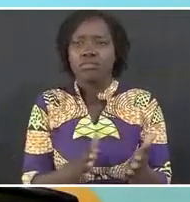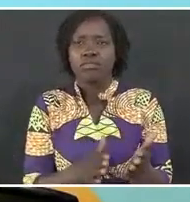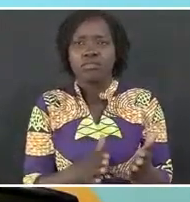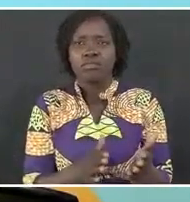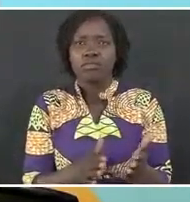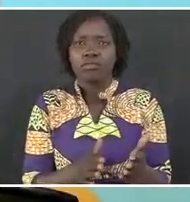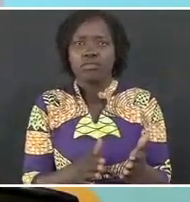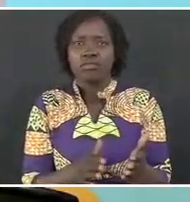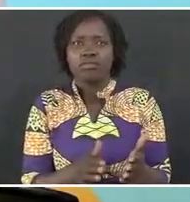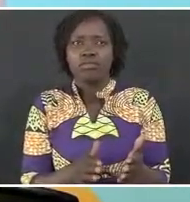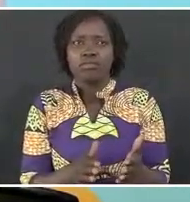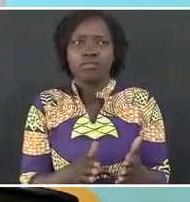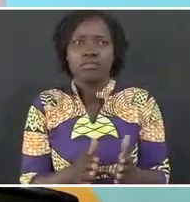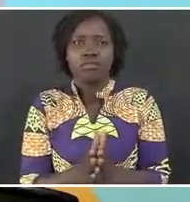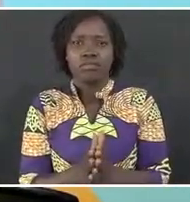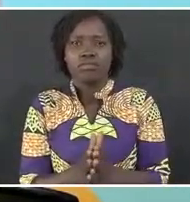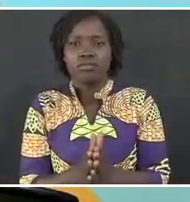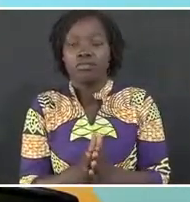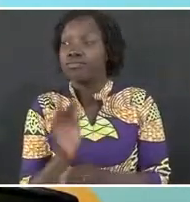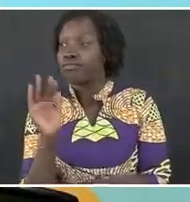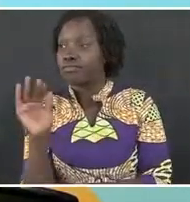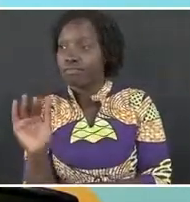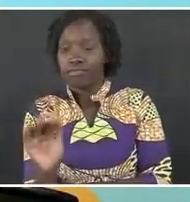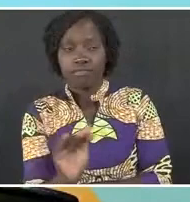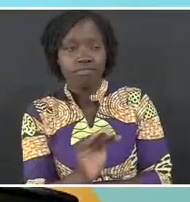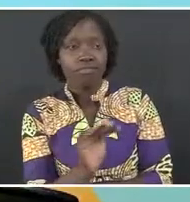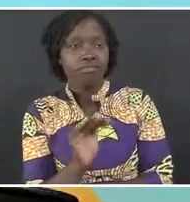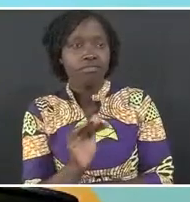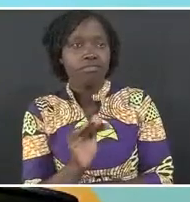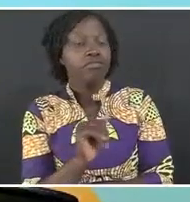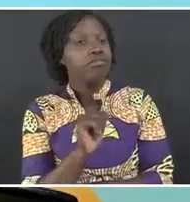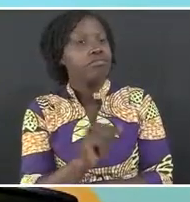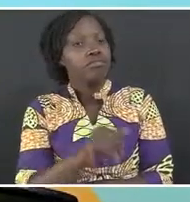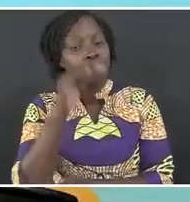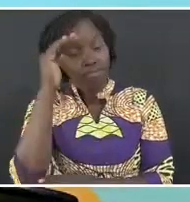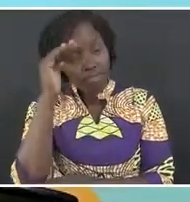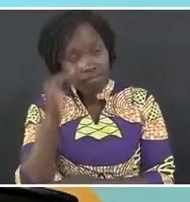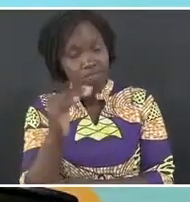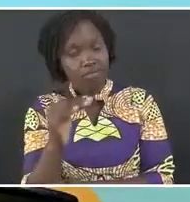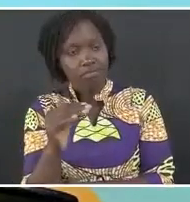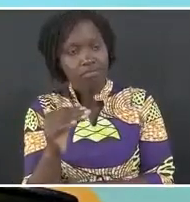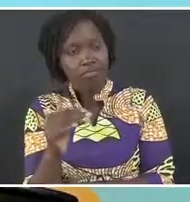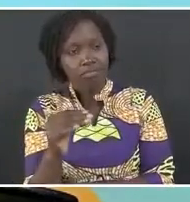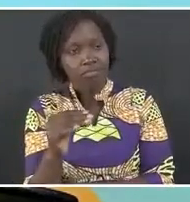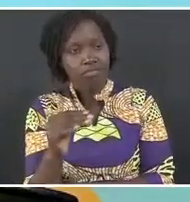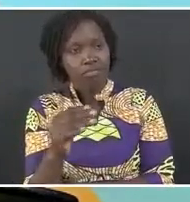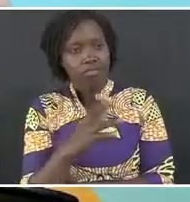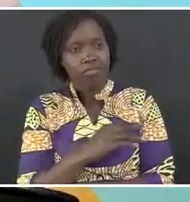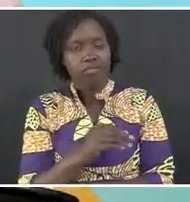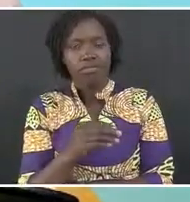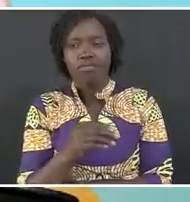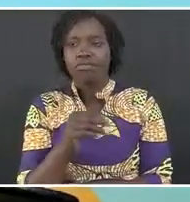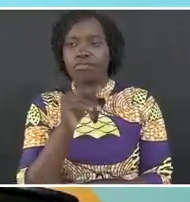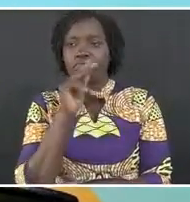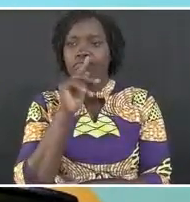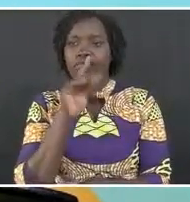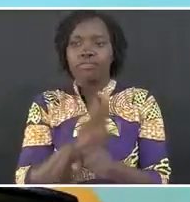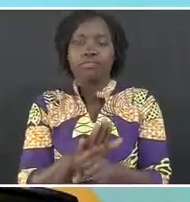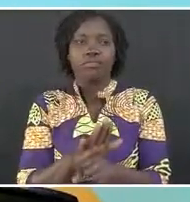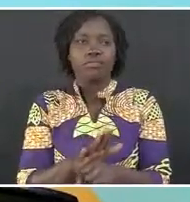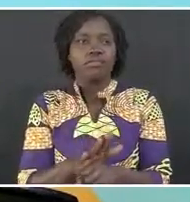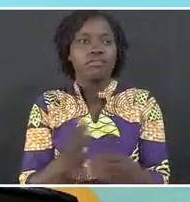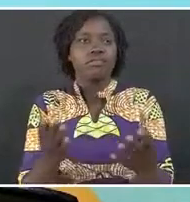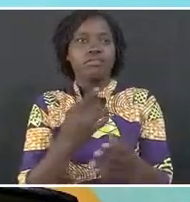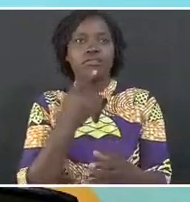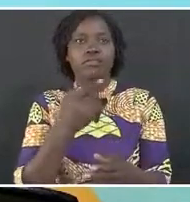opportunities. And I request that we say, yes, sir. And we keep the promise. When we say yes,